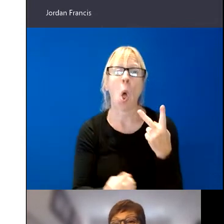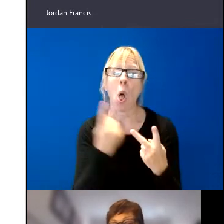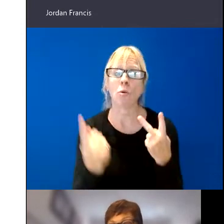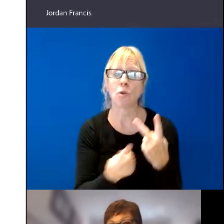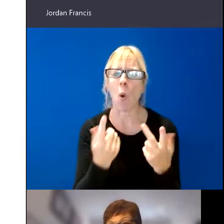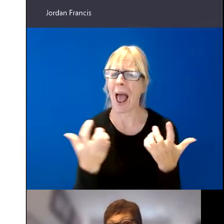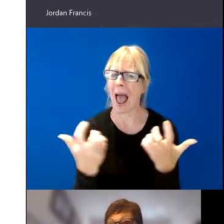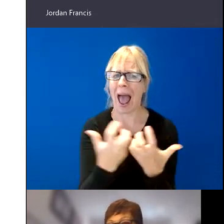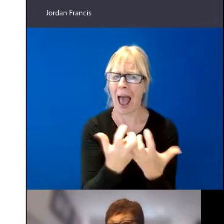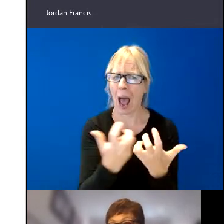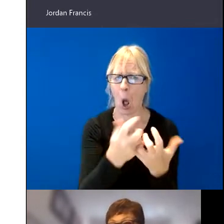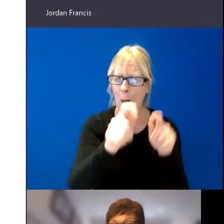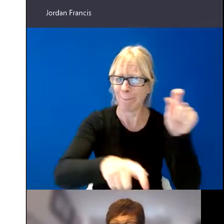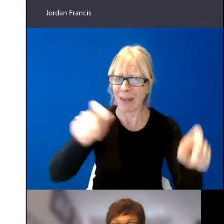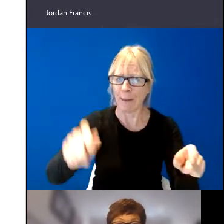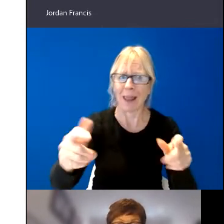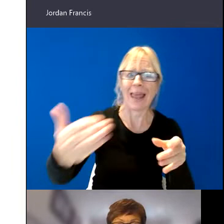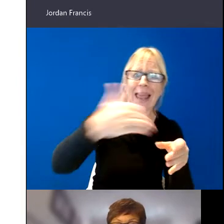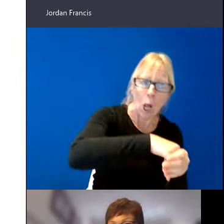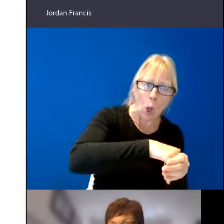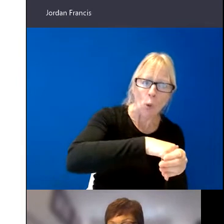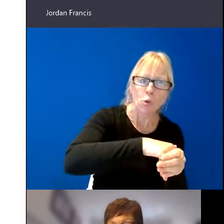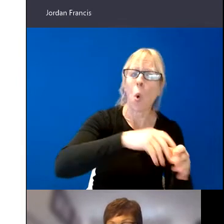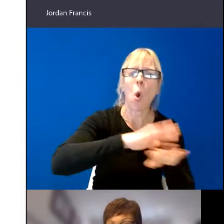or excluded in the studies that were used